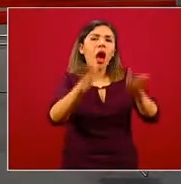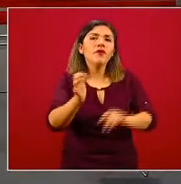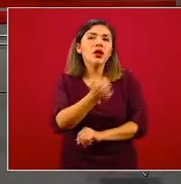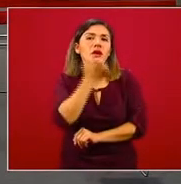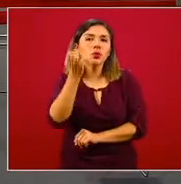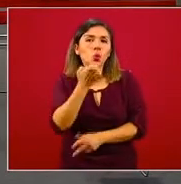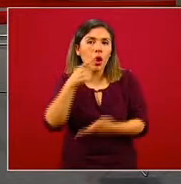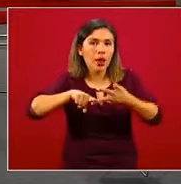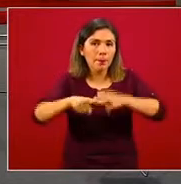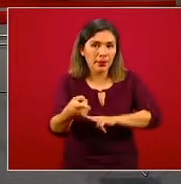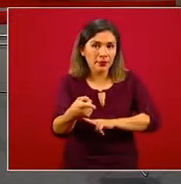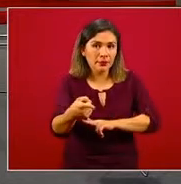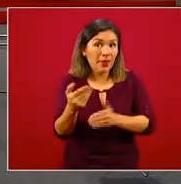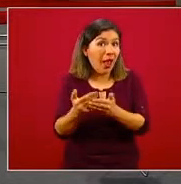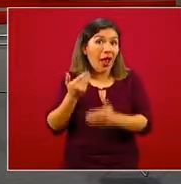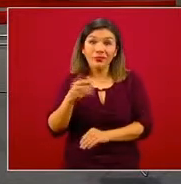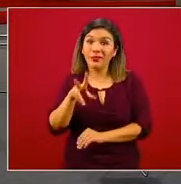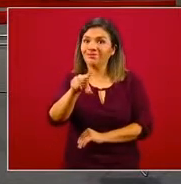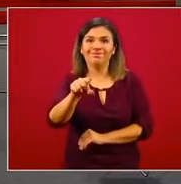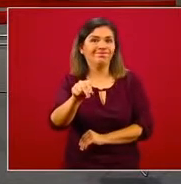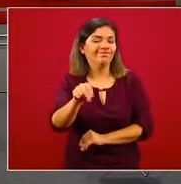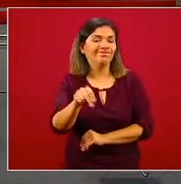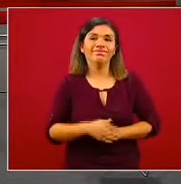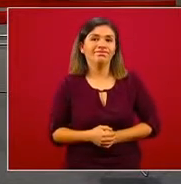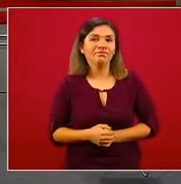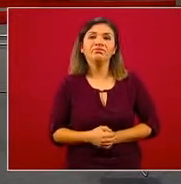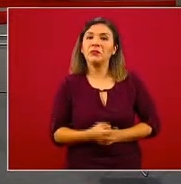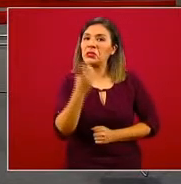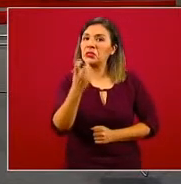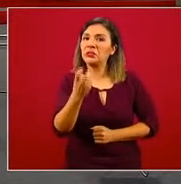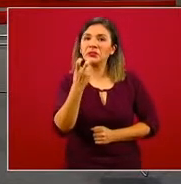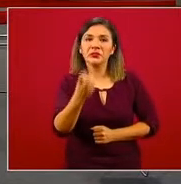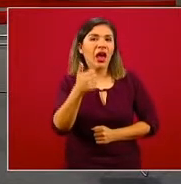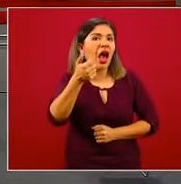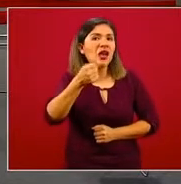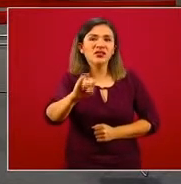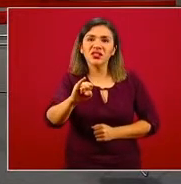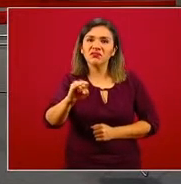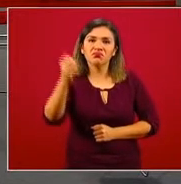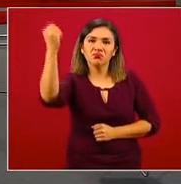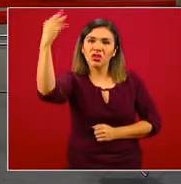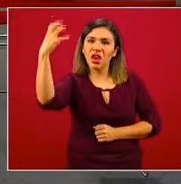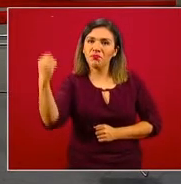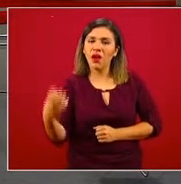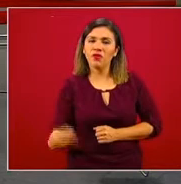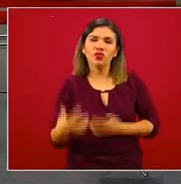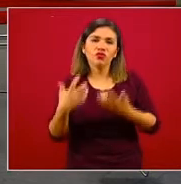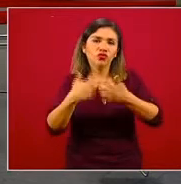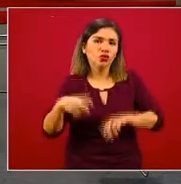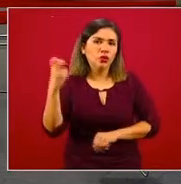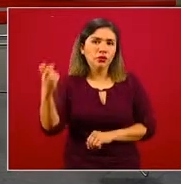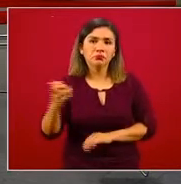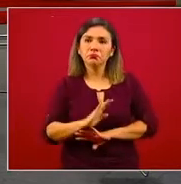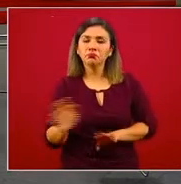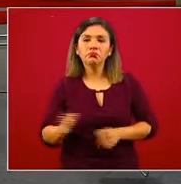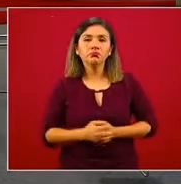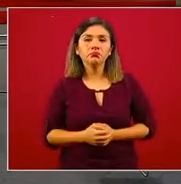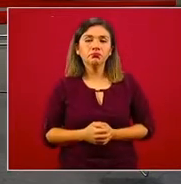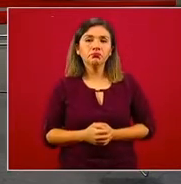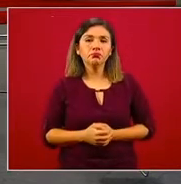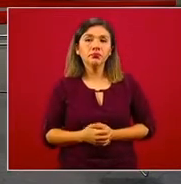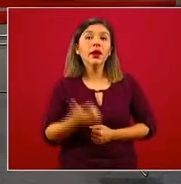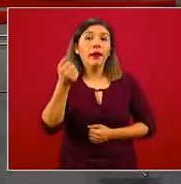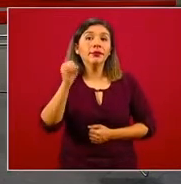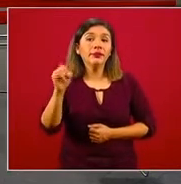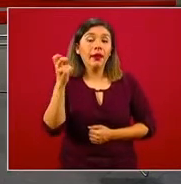color of the stoplight is when schools will reopen, not before. That's the structure of the